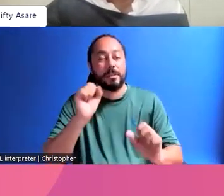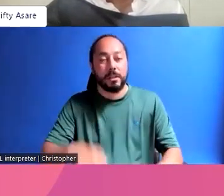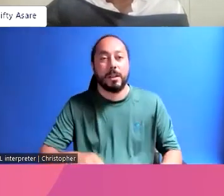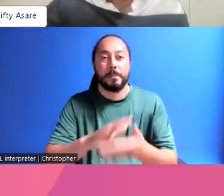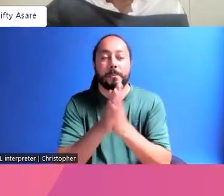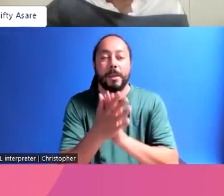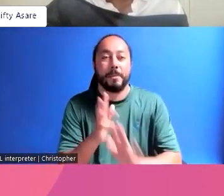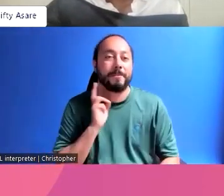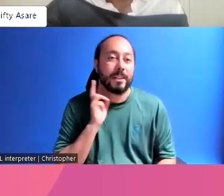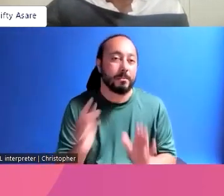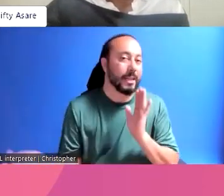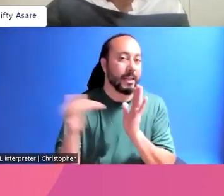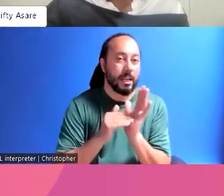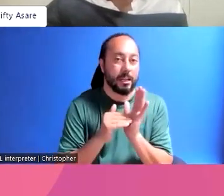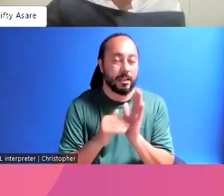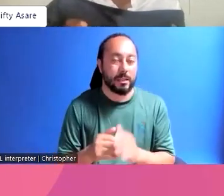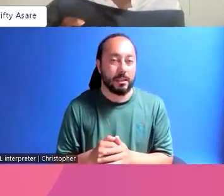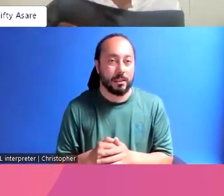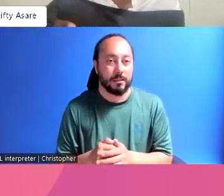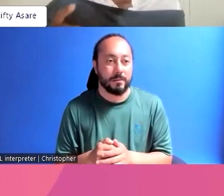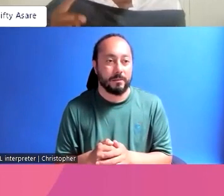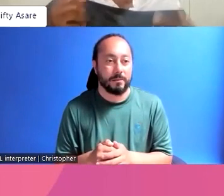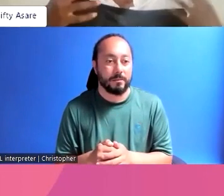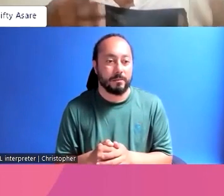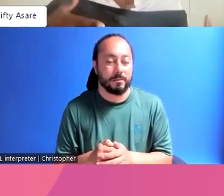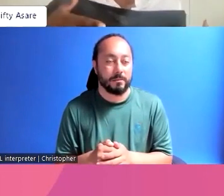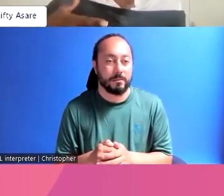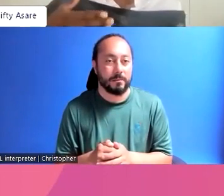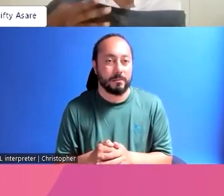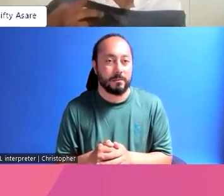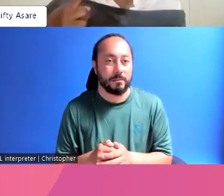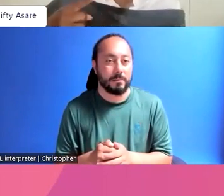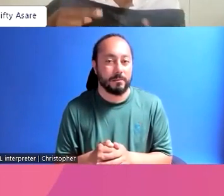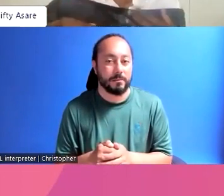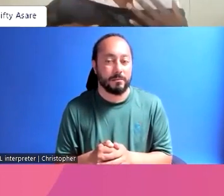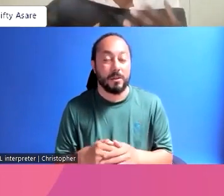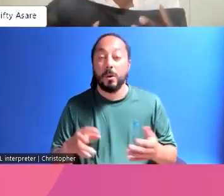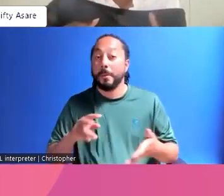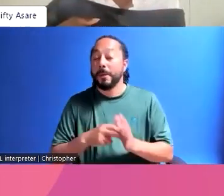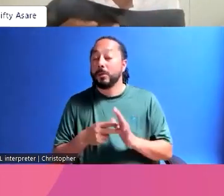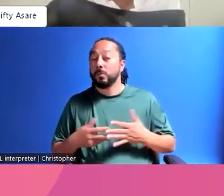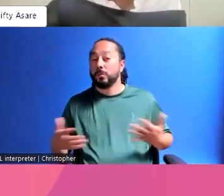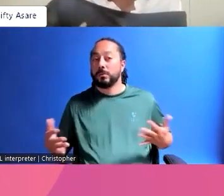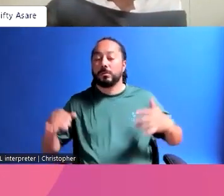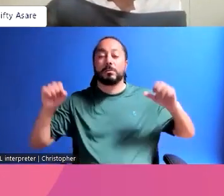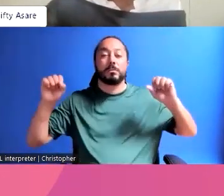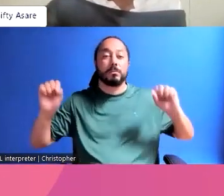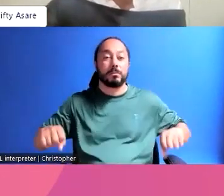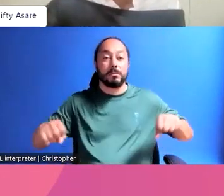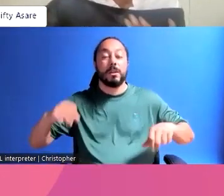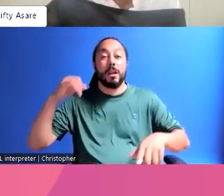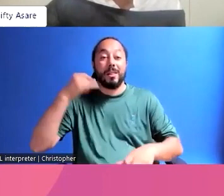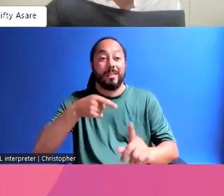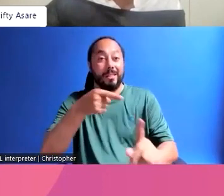re-victimization. In this sense, it's essentially this possibility of actually going through trauma